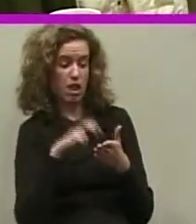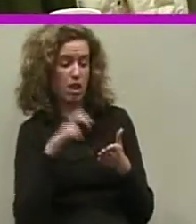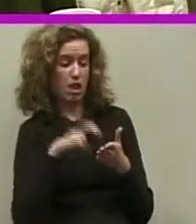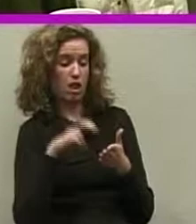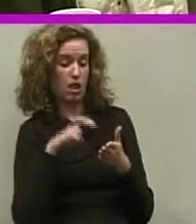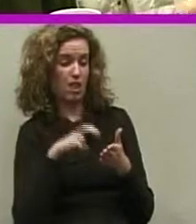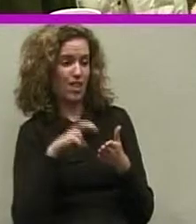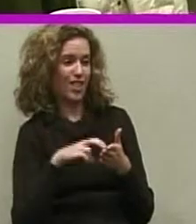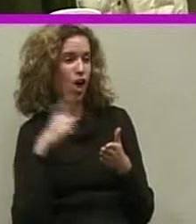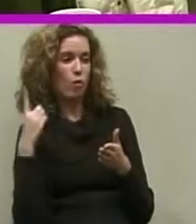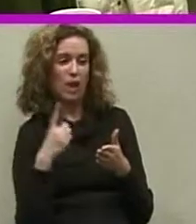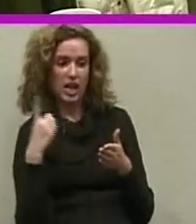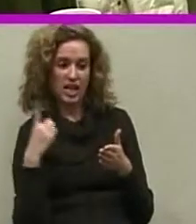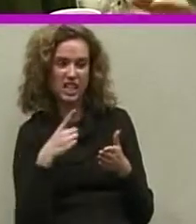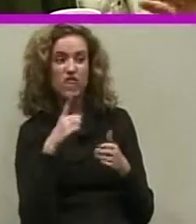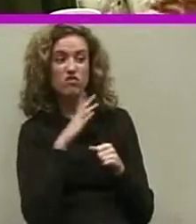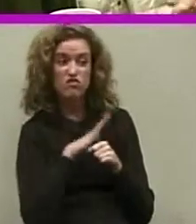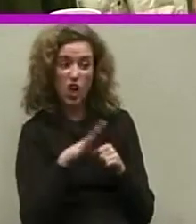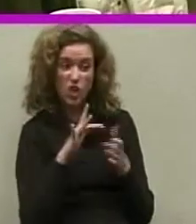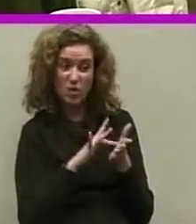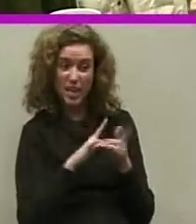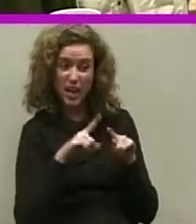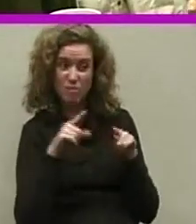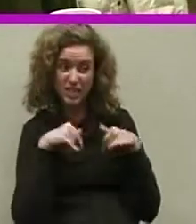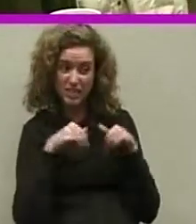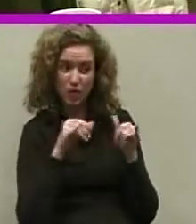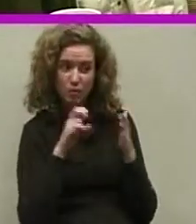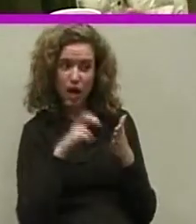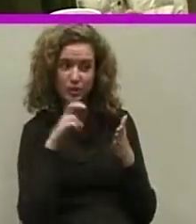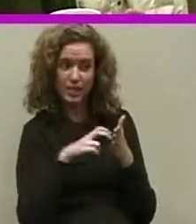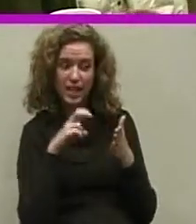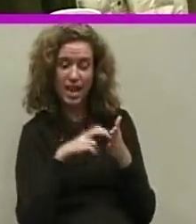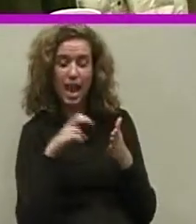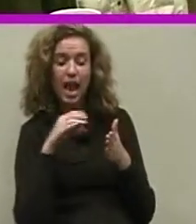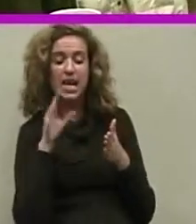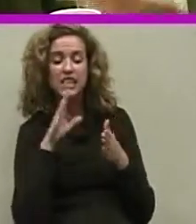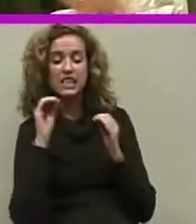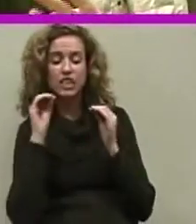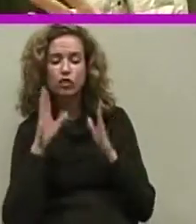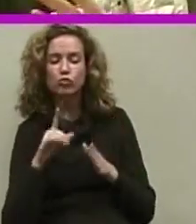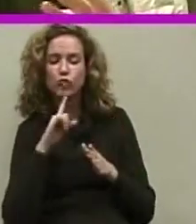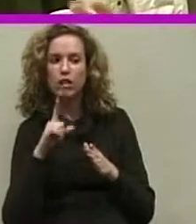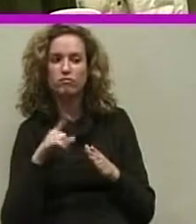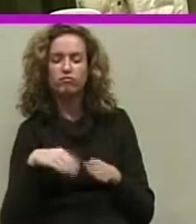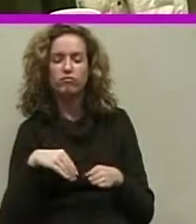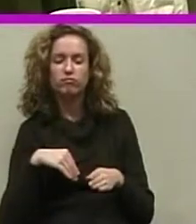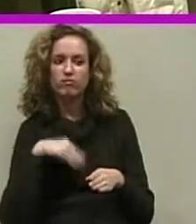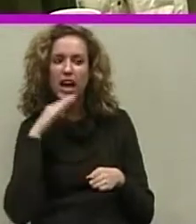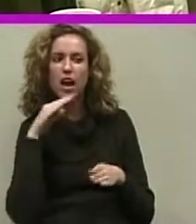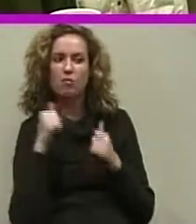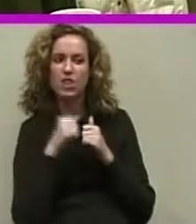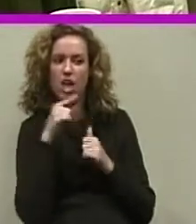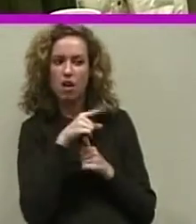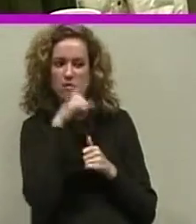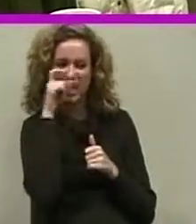on fully medicated, he's still bouncing. And his teacher got really fed up with him because he would always talk out during class. And